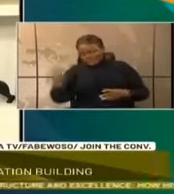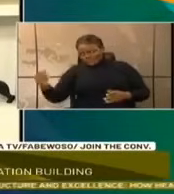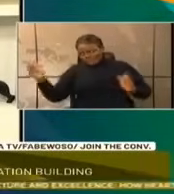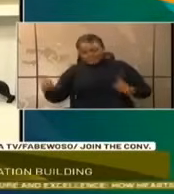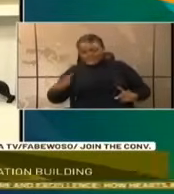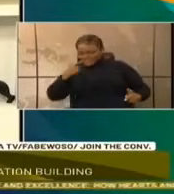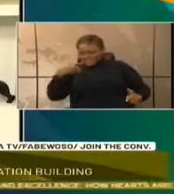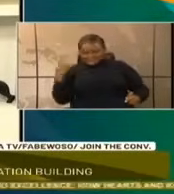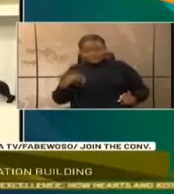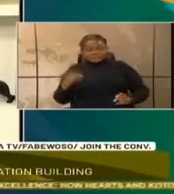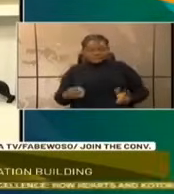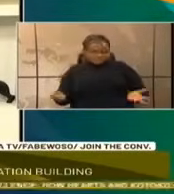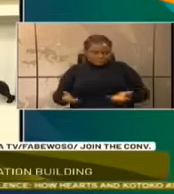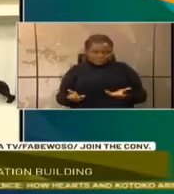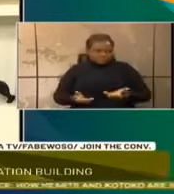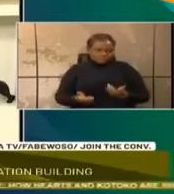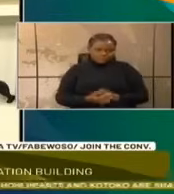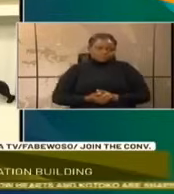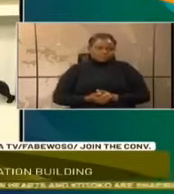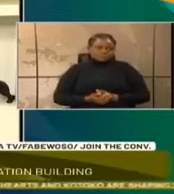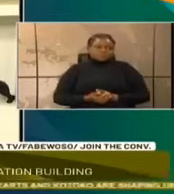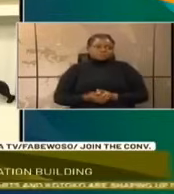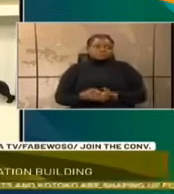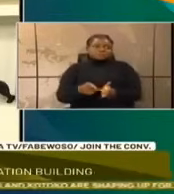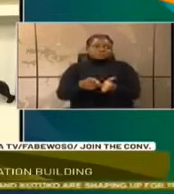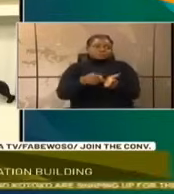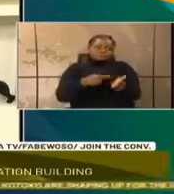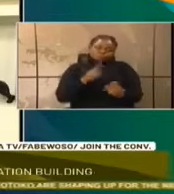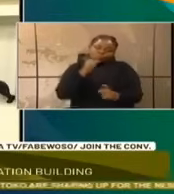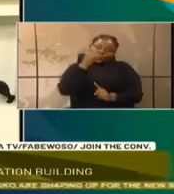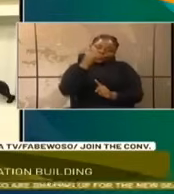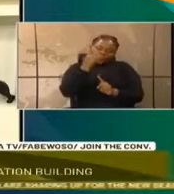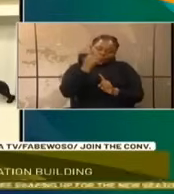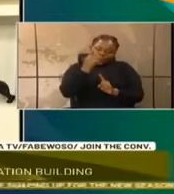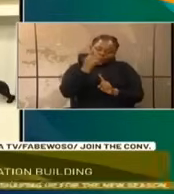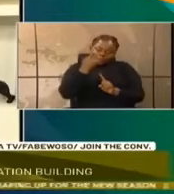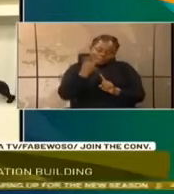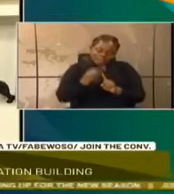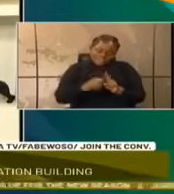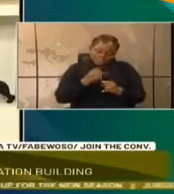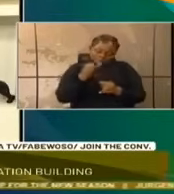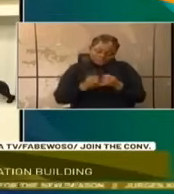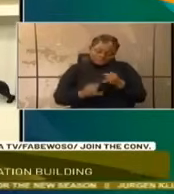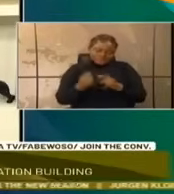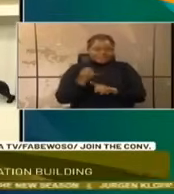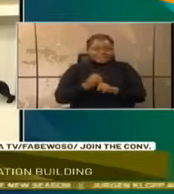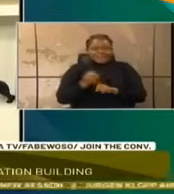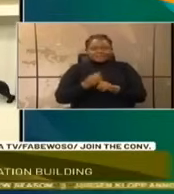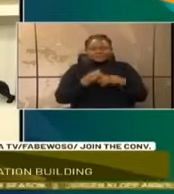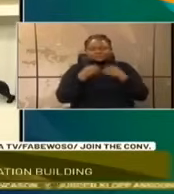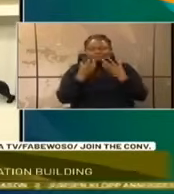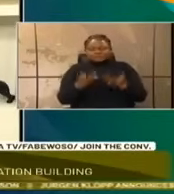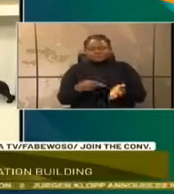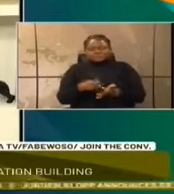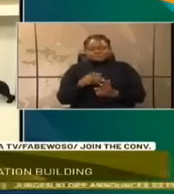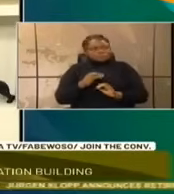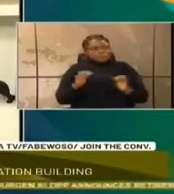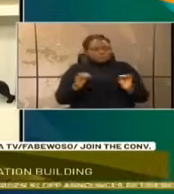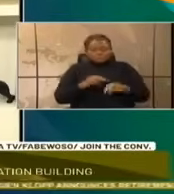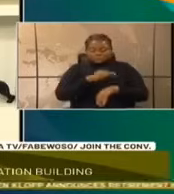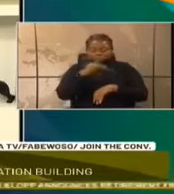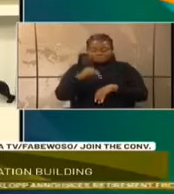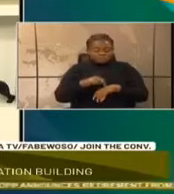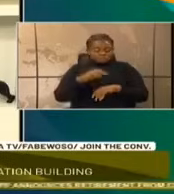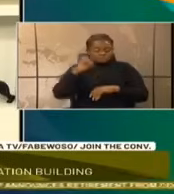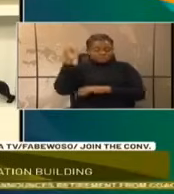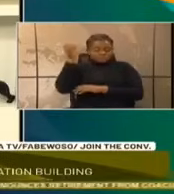that. But, Yentriame Cabo Sumeba Kokrada. Mommy, what? Let me say this today. National